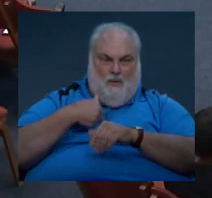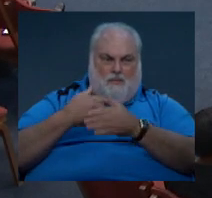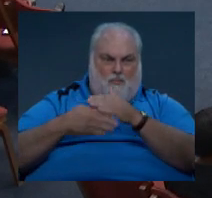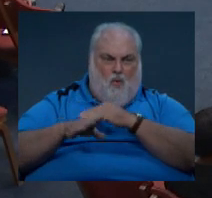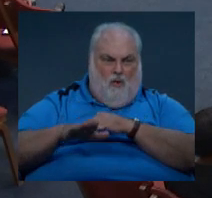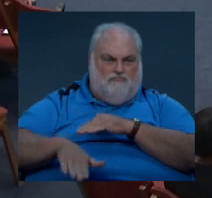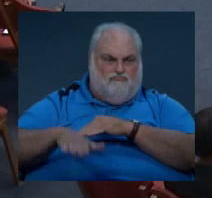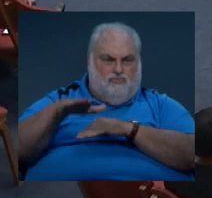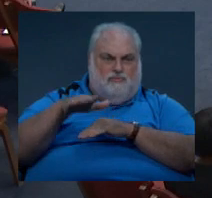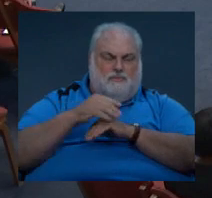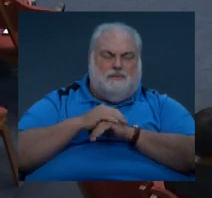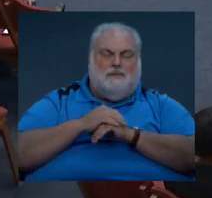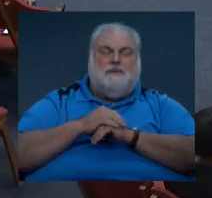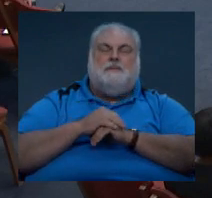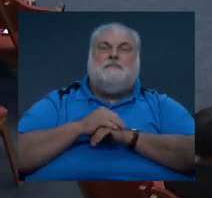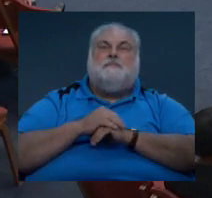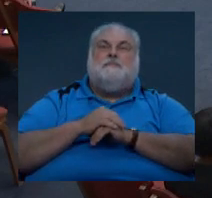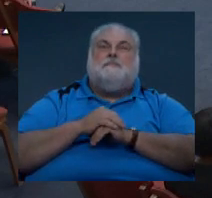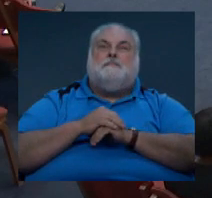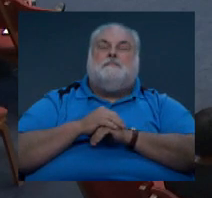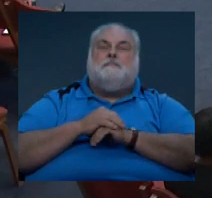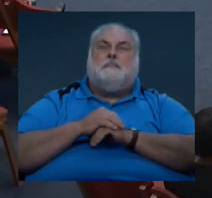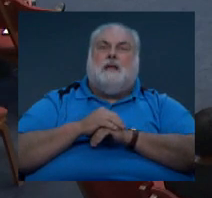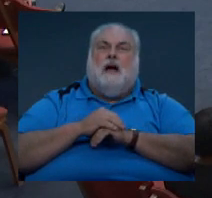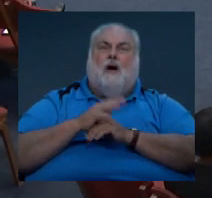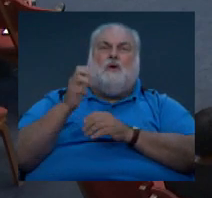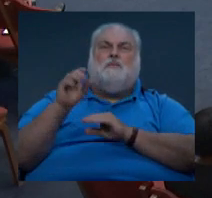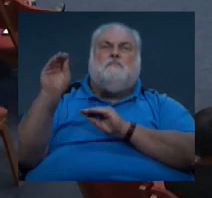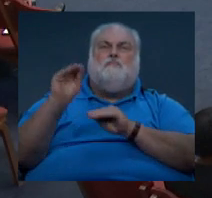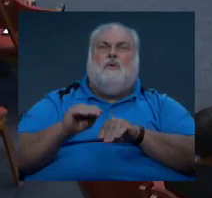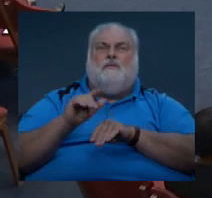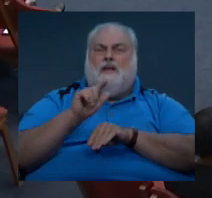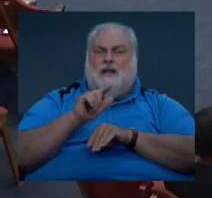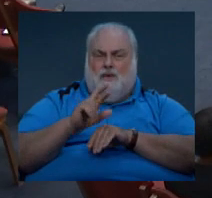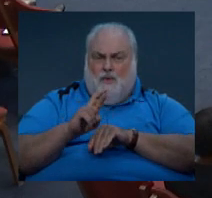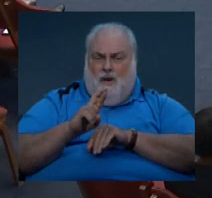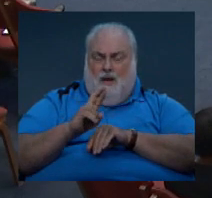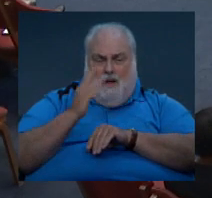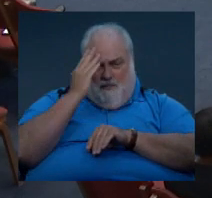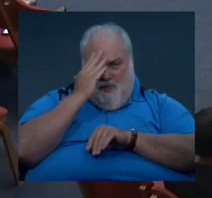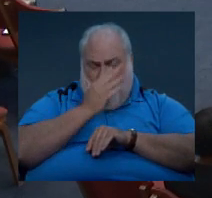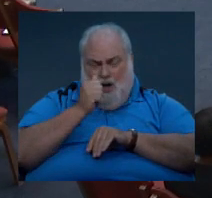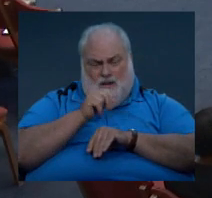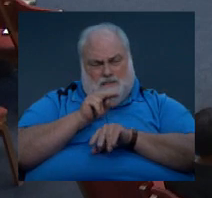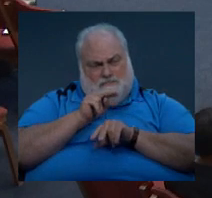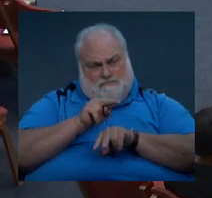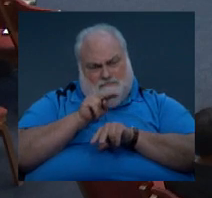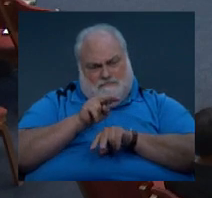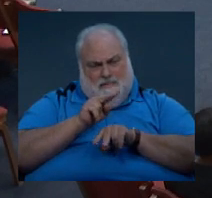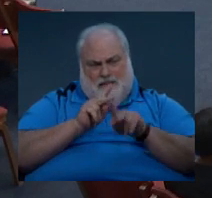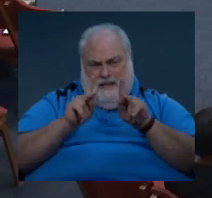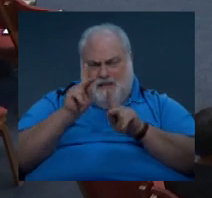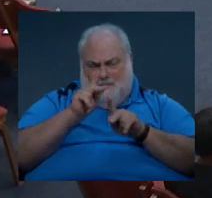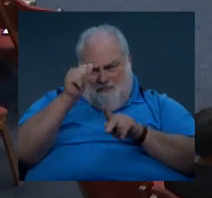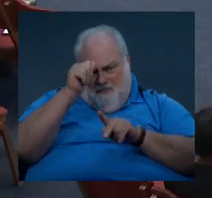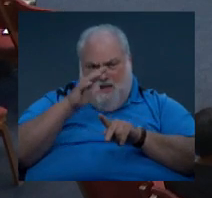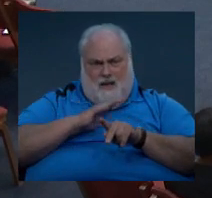born. And I said, I want to move to Little Rock because I really want to reach out to